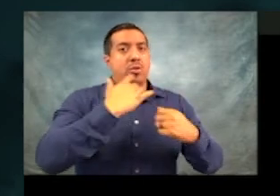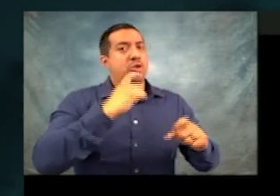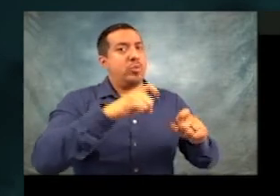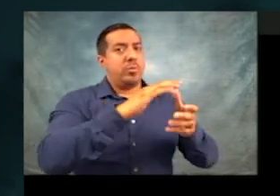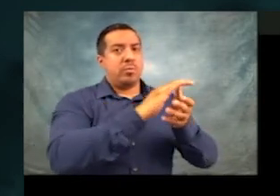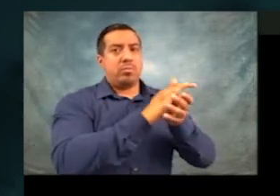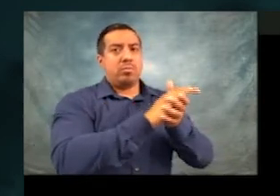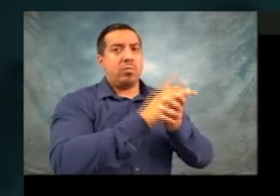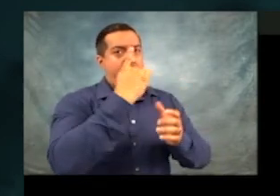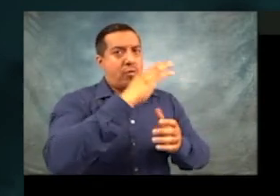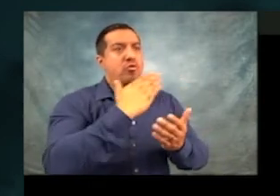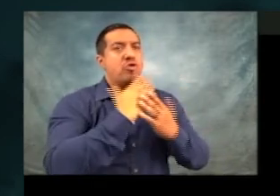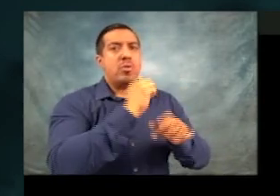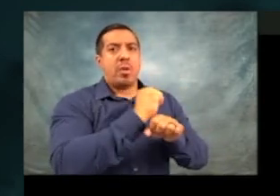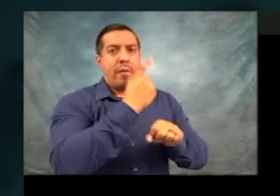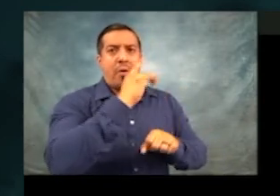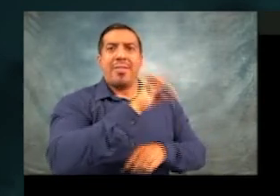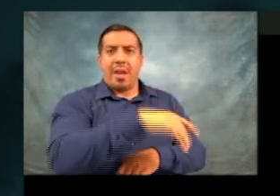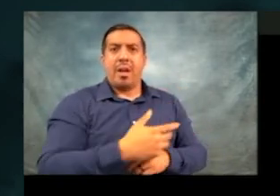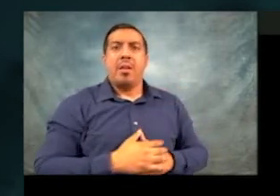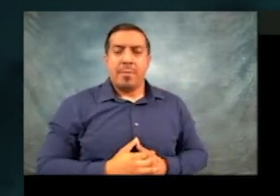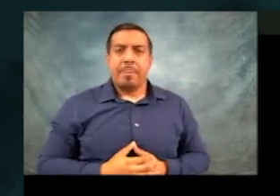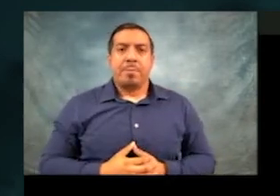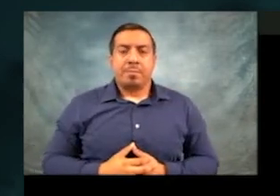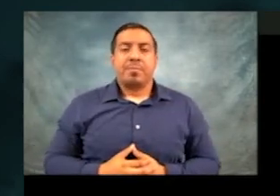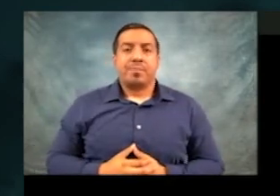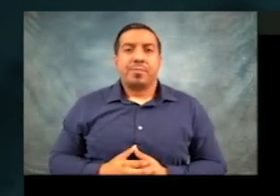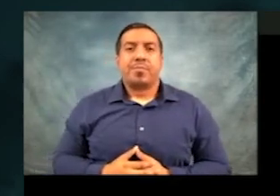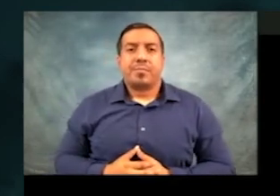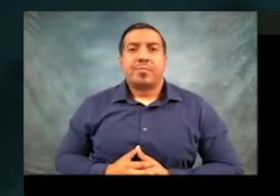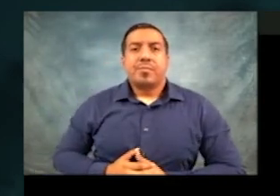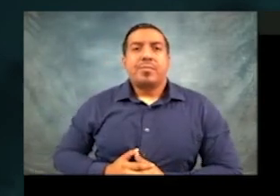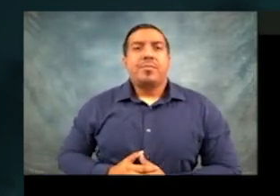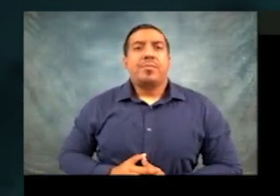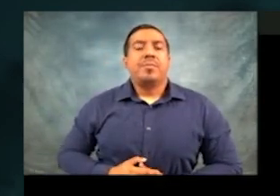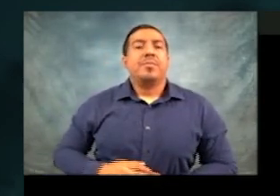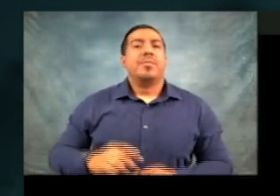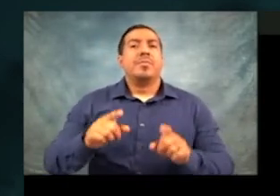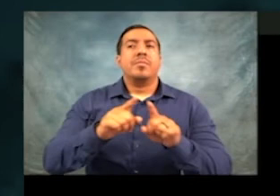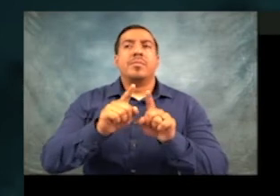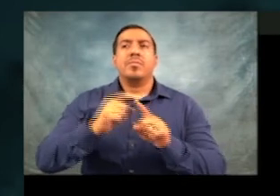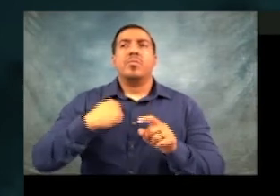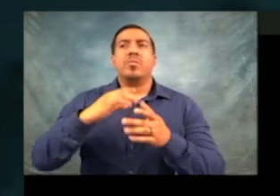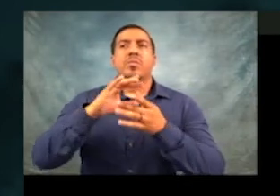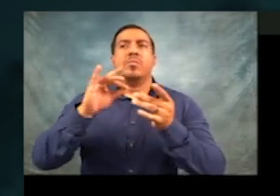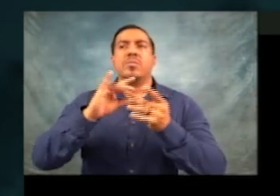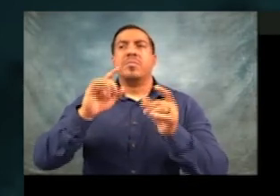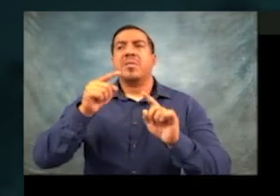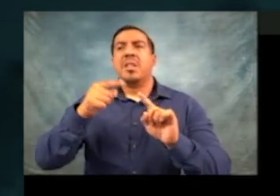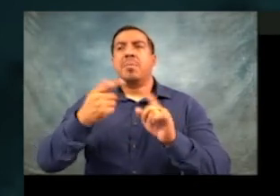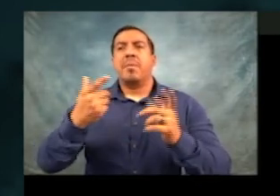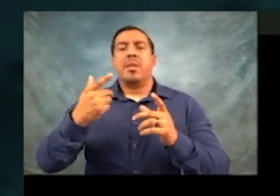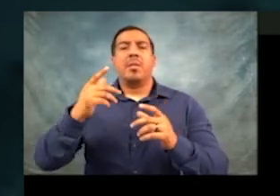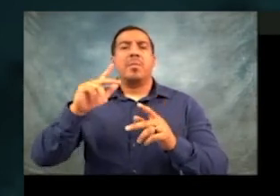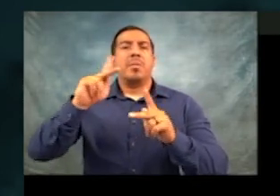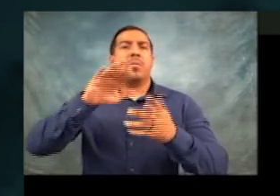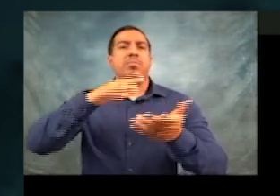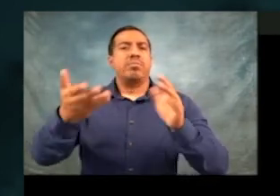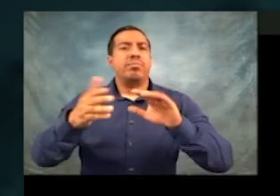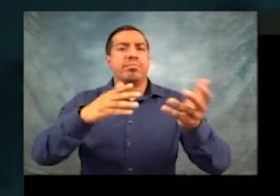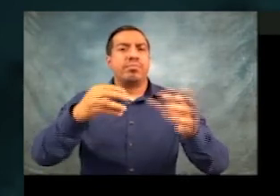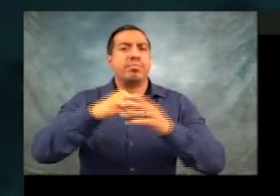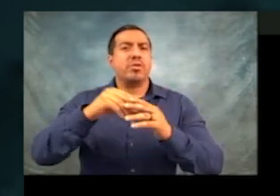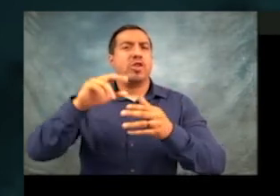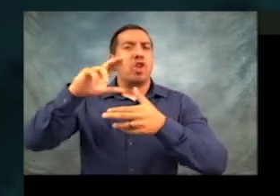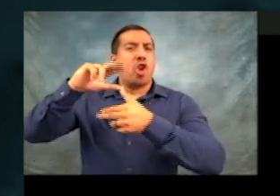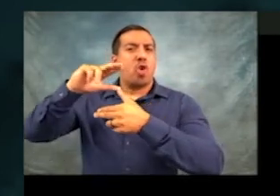of credit for that. So speaking of, we sort of started off this talk about mortality in